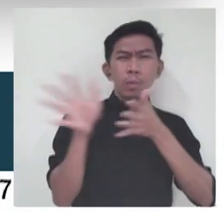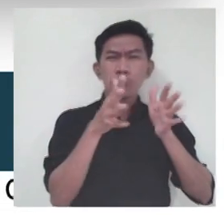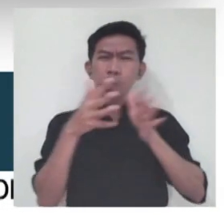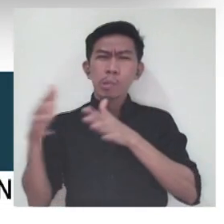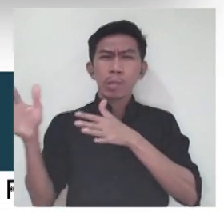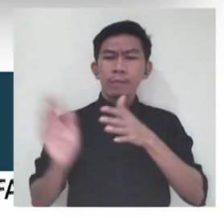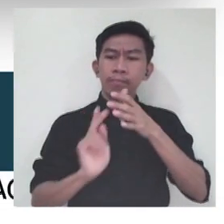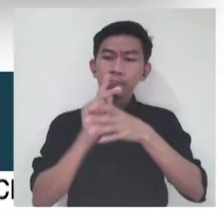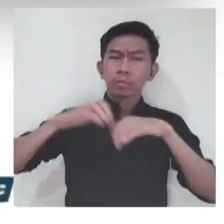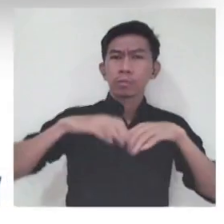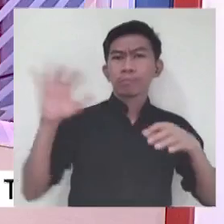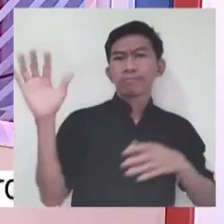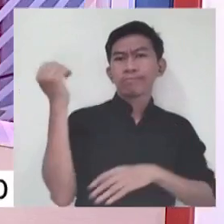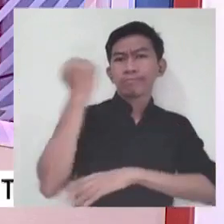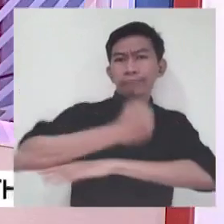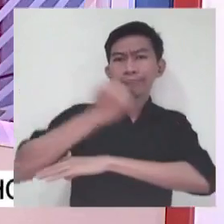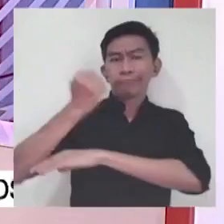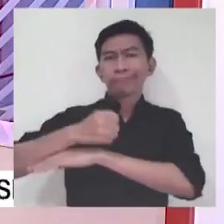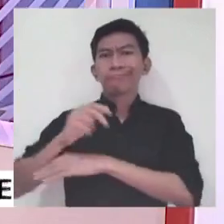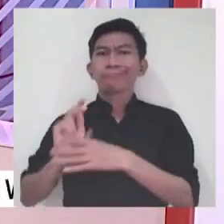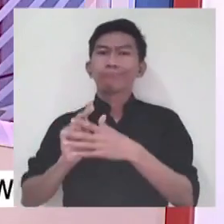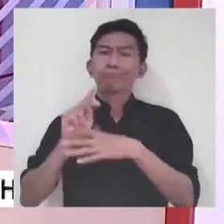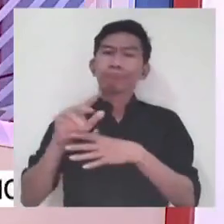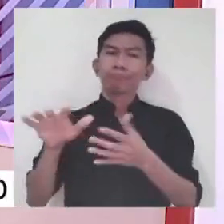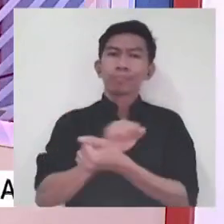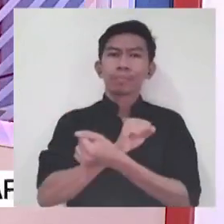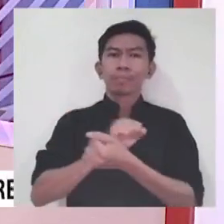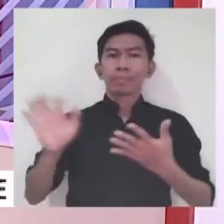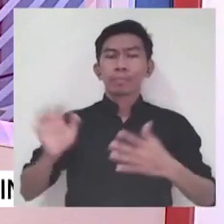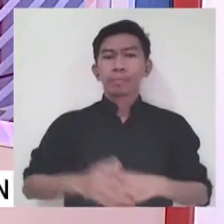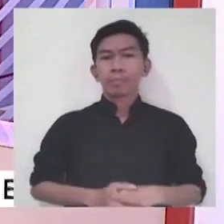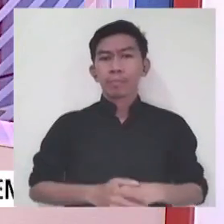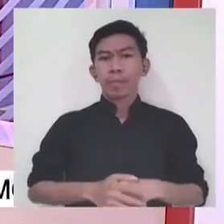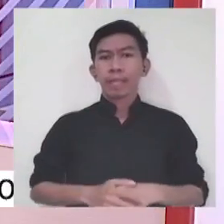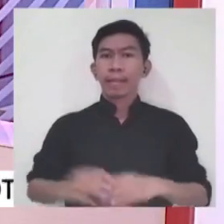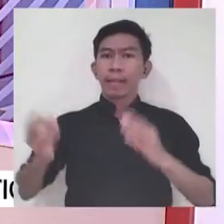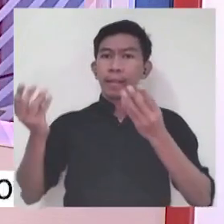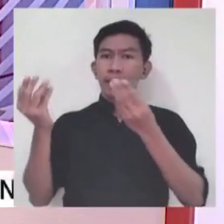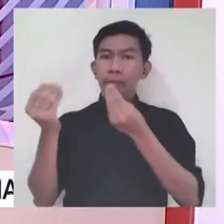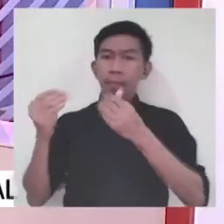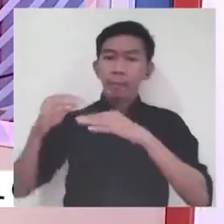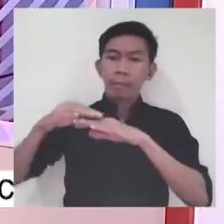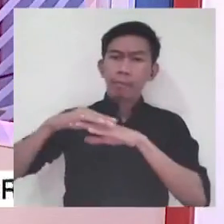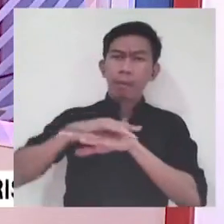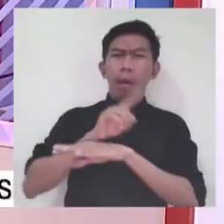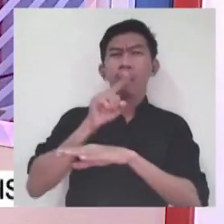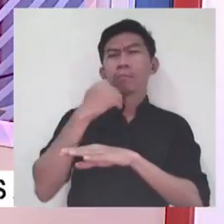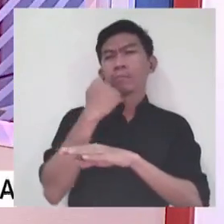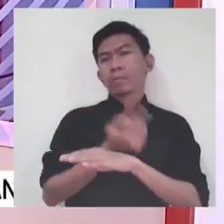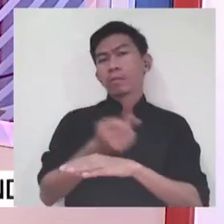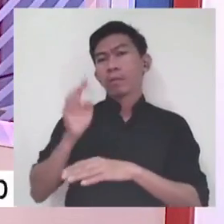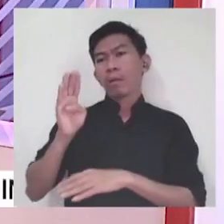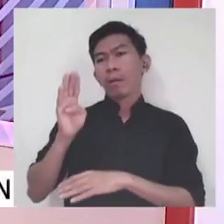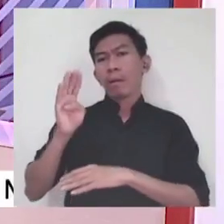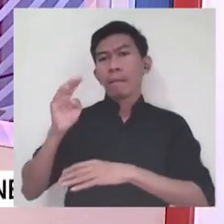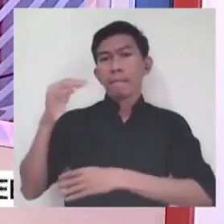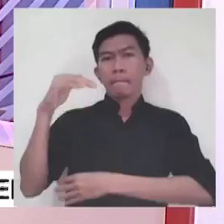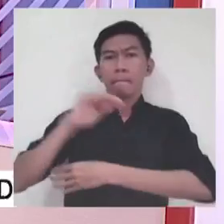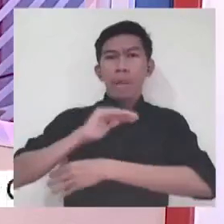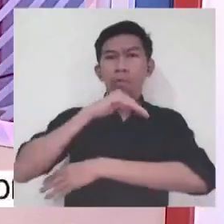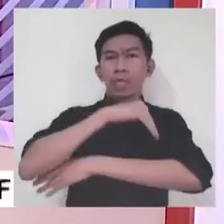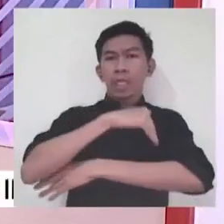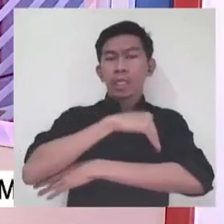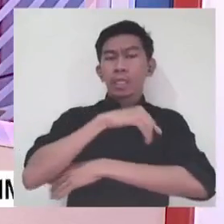Benguet. One person was killed in a landslide in the town of Montauk in Mountain Province. Let's get more details on that as well as the